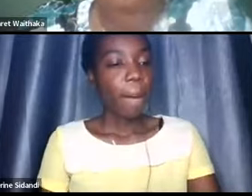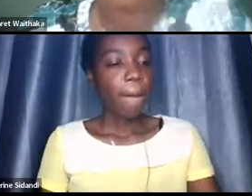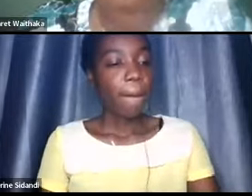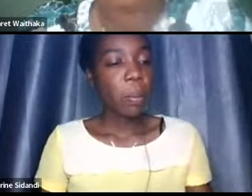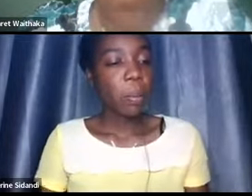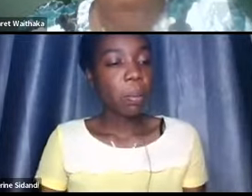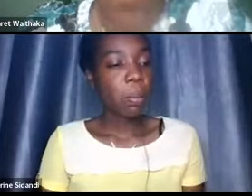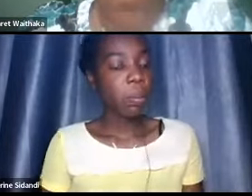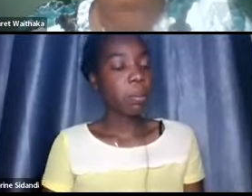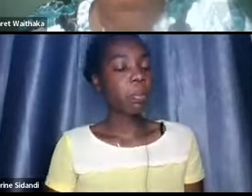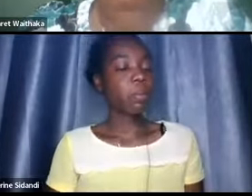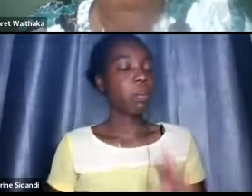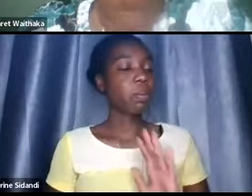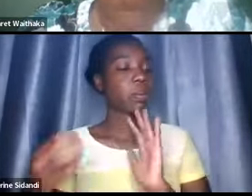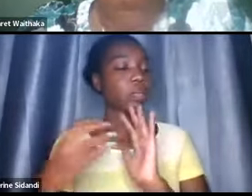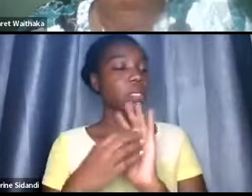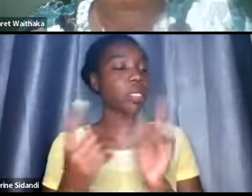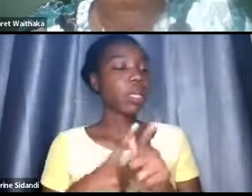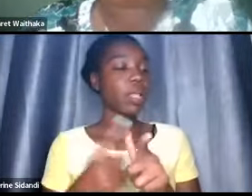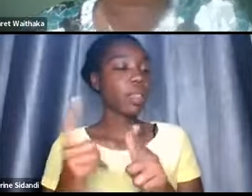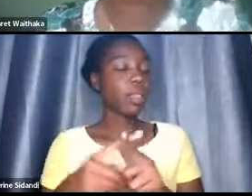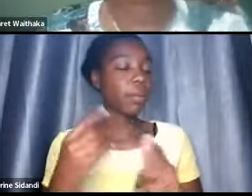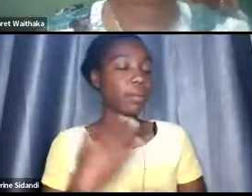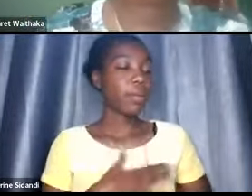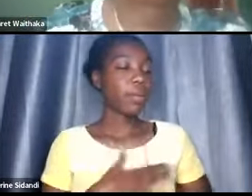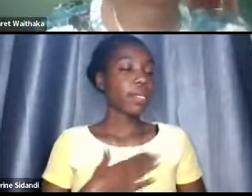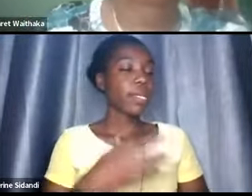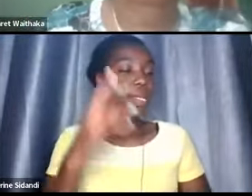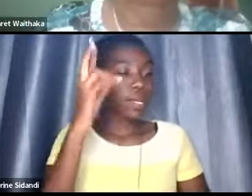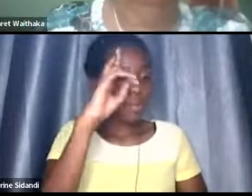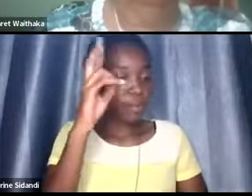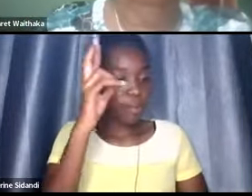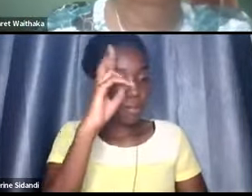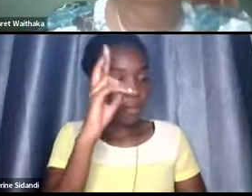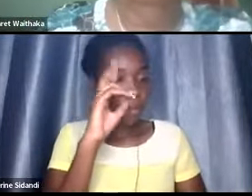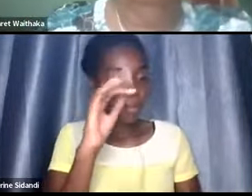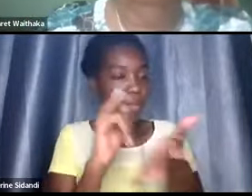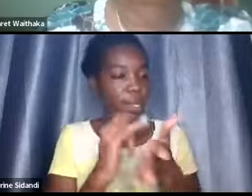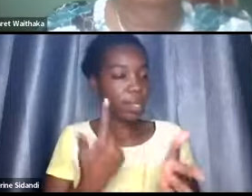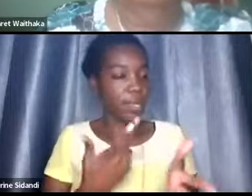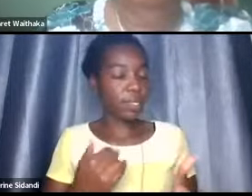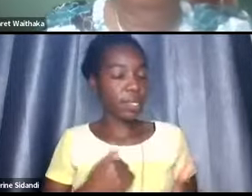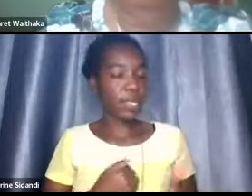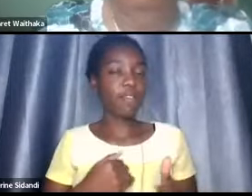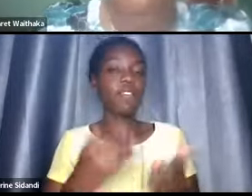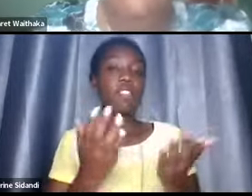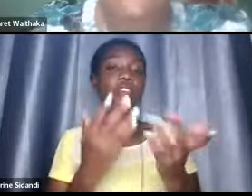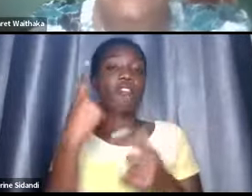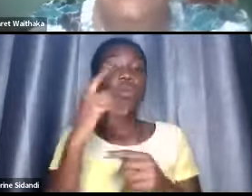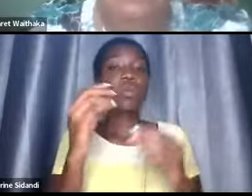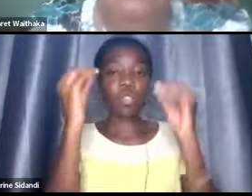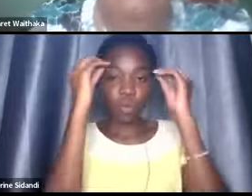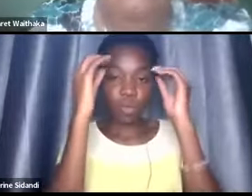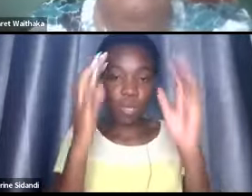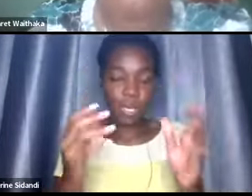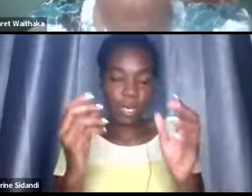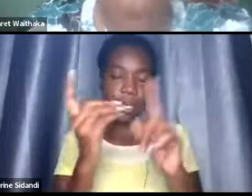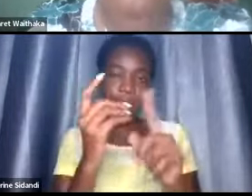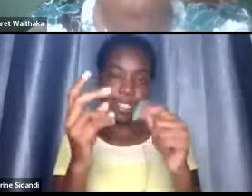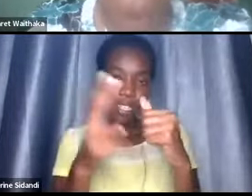chat. And then please remember that we have a session coming up for the students on the 7th of